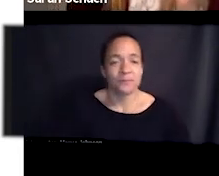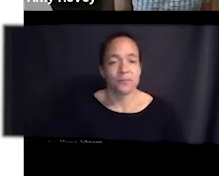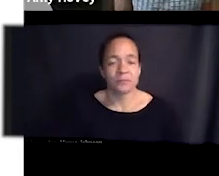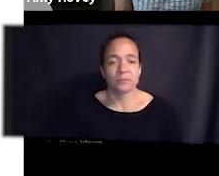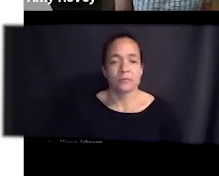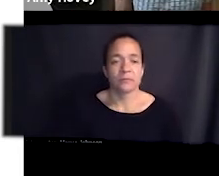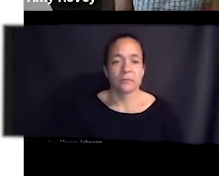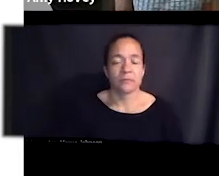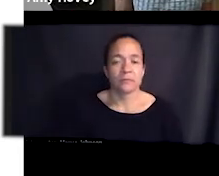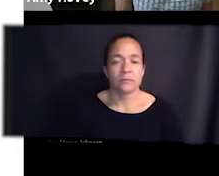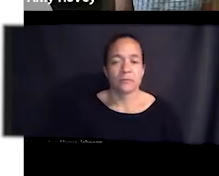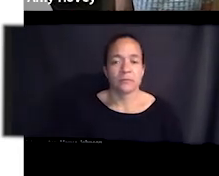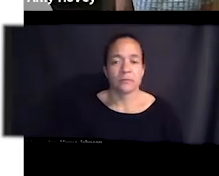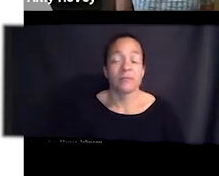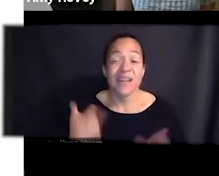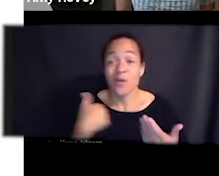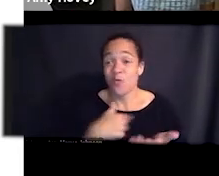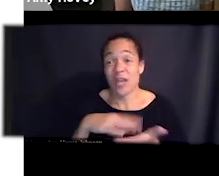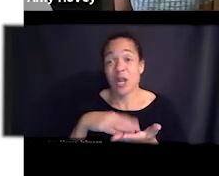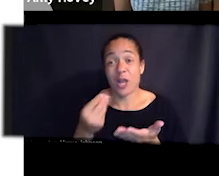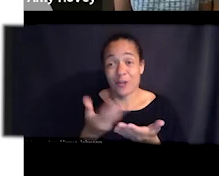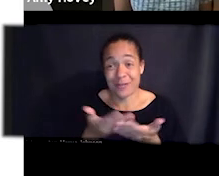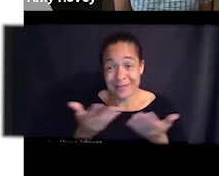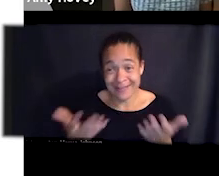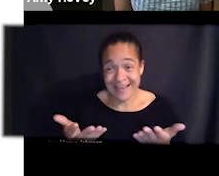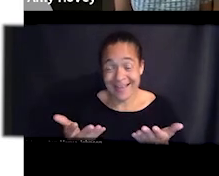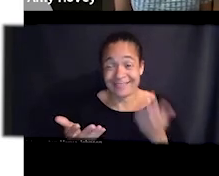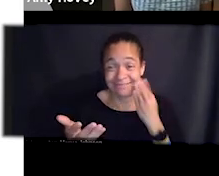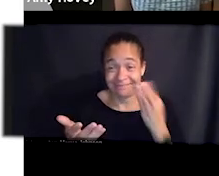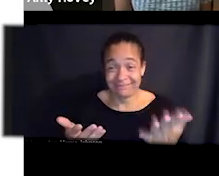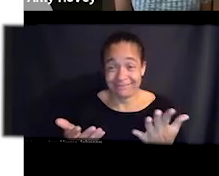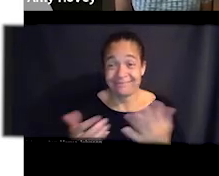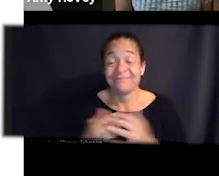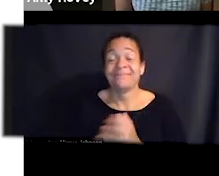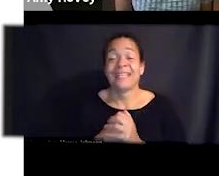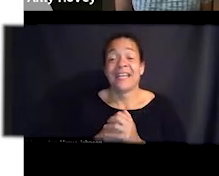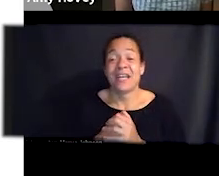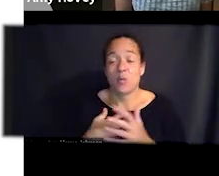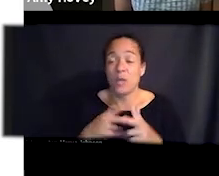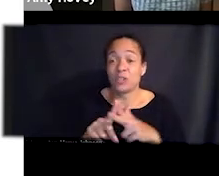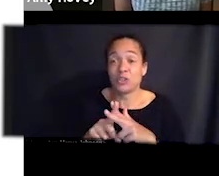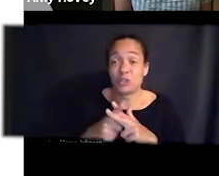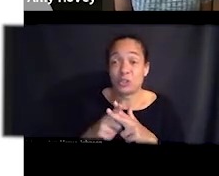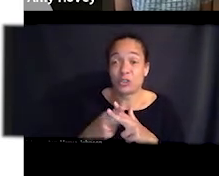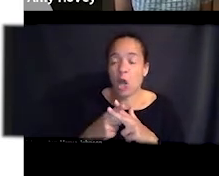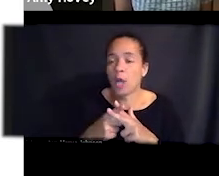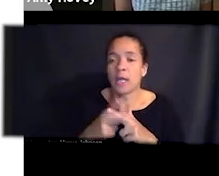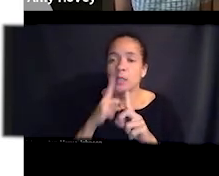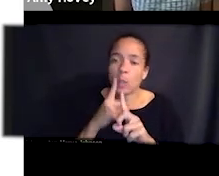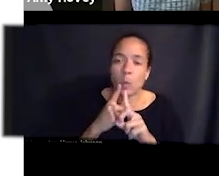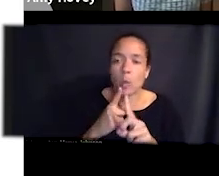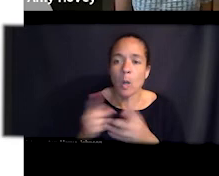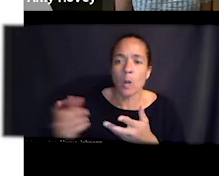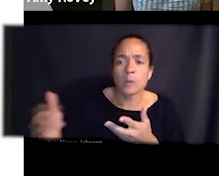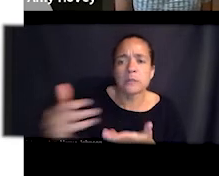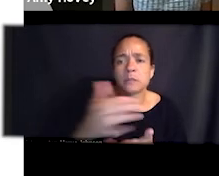We learned a lot. You know, we went in really just trying to get more information, create